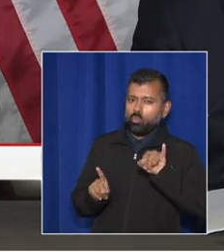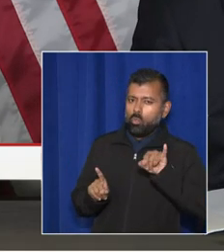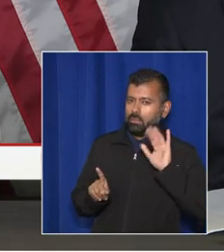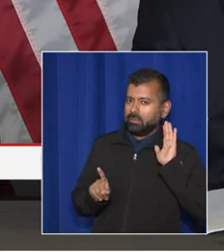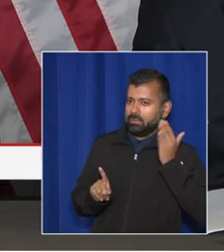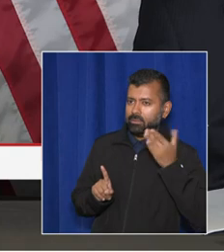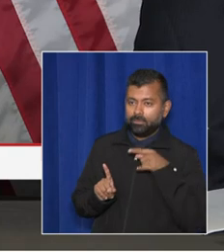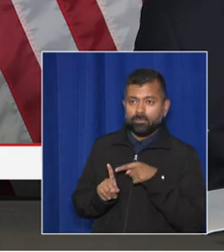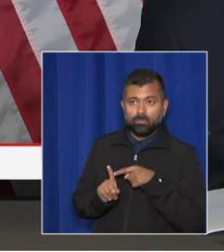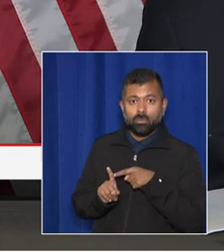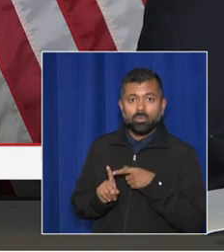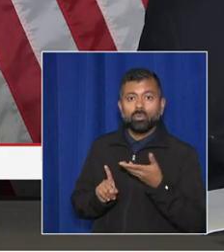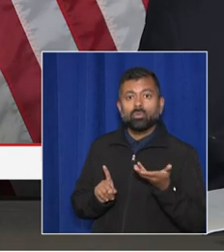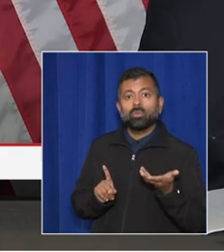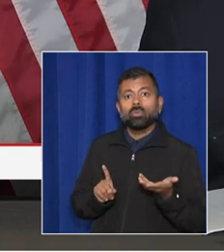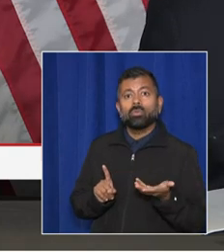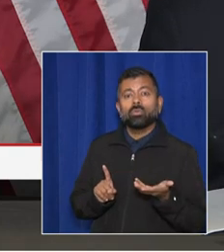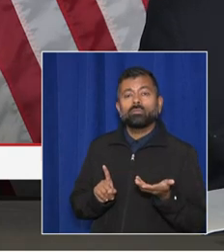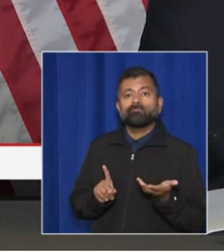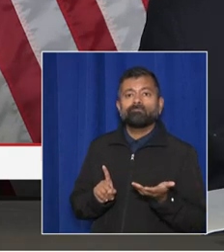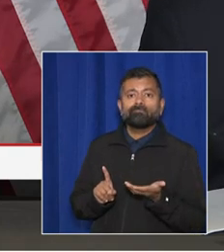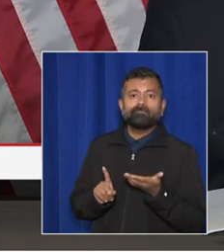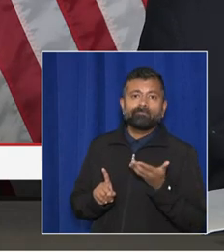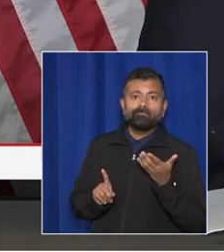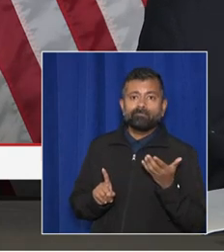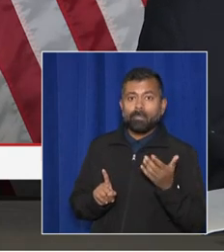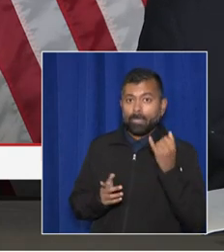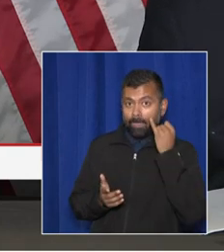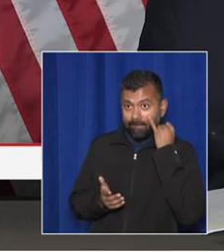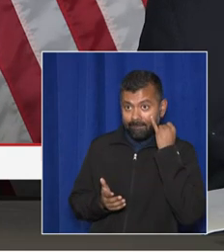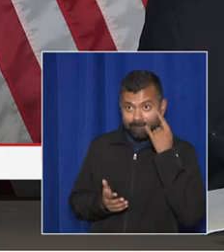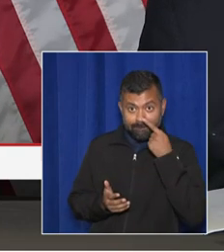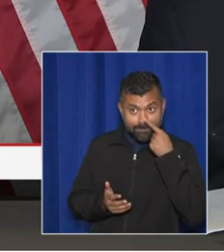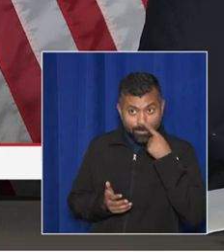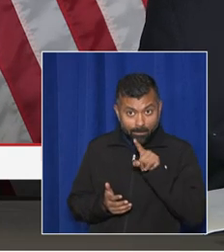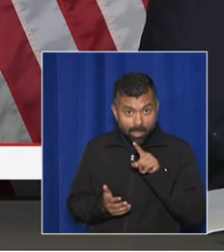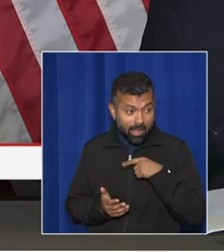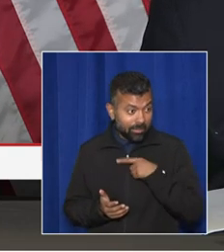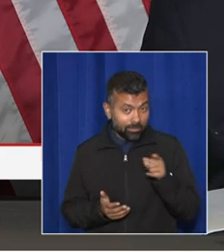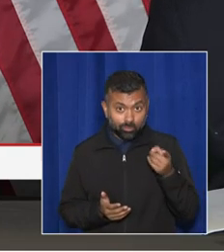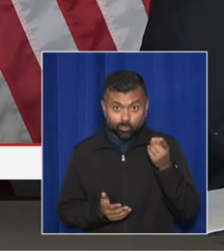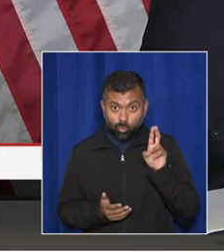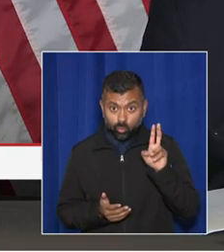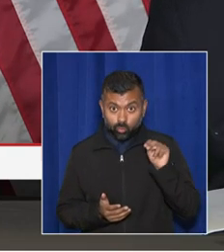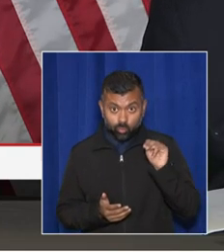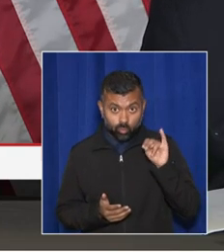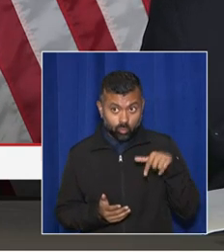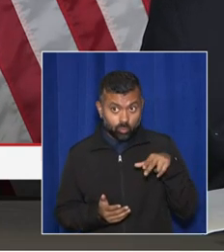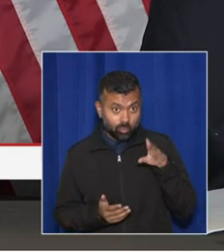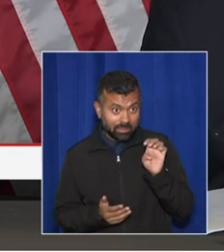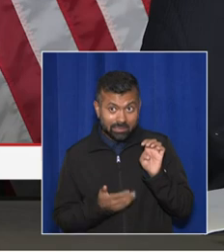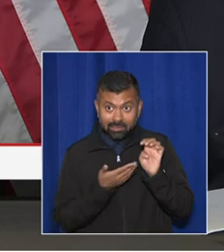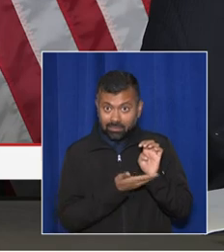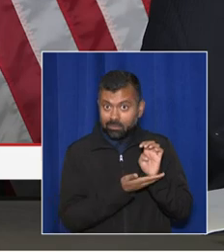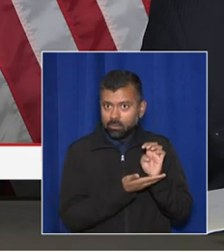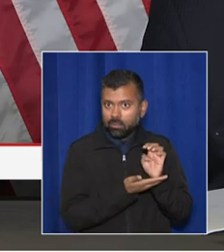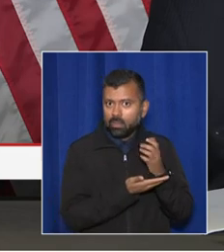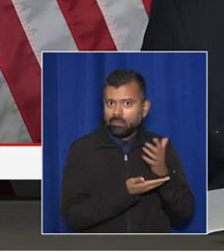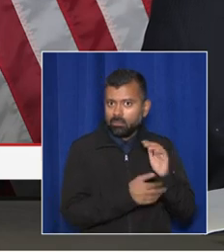so if Unique could talk about the new system that we have in place since the last time we had a